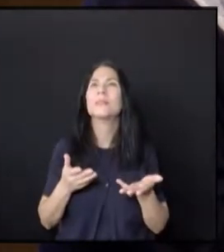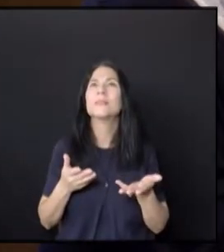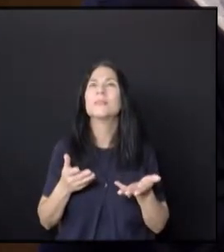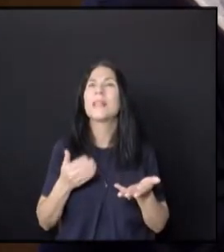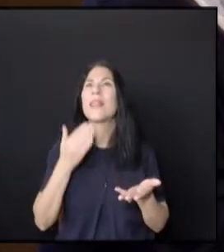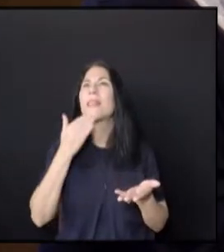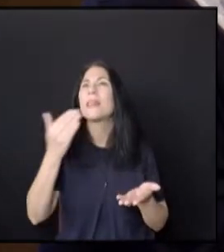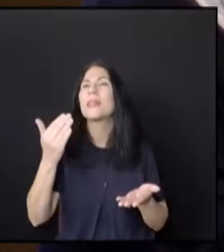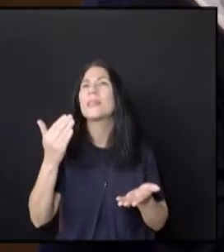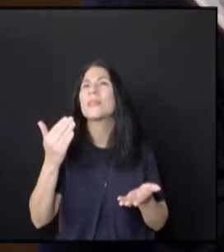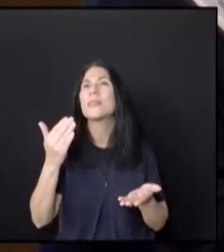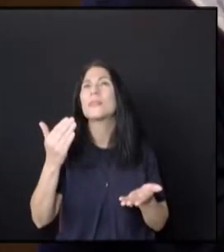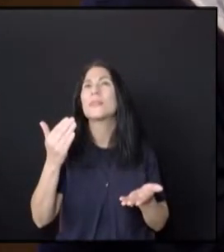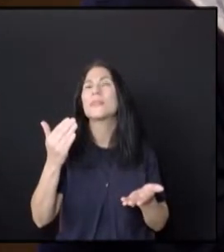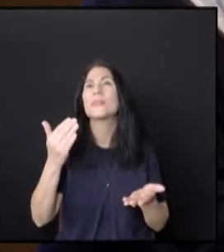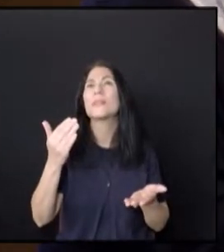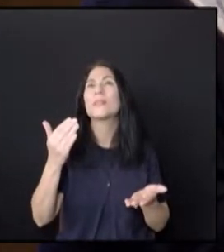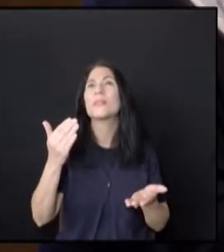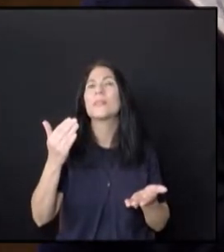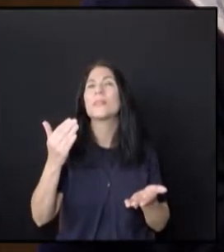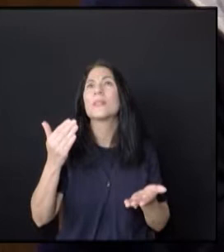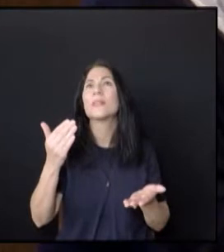We thank you for